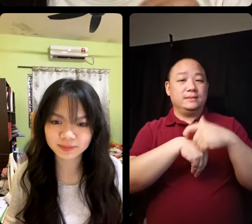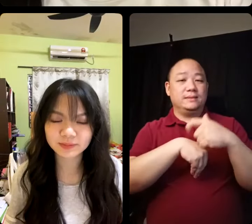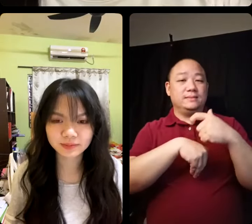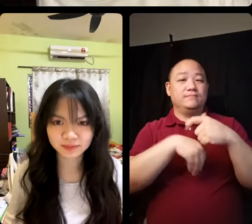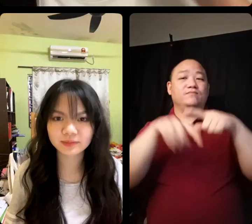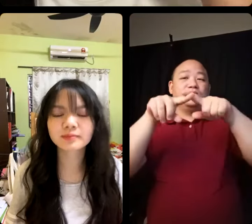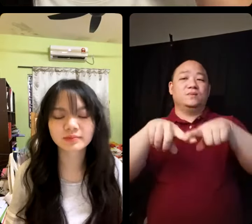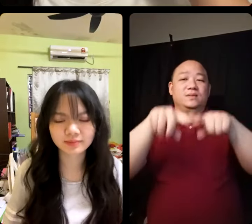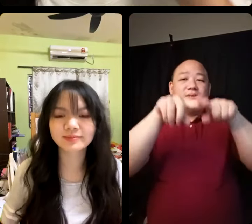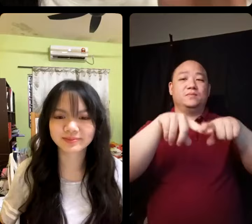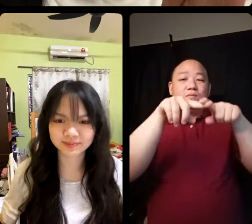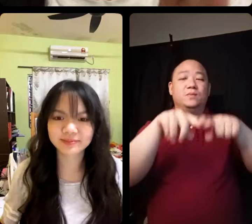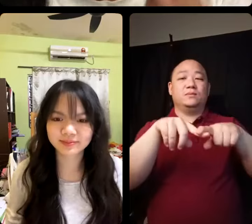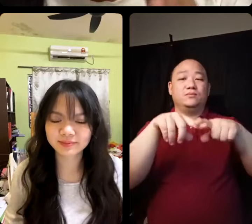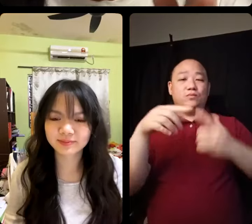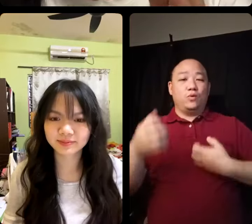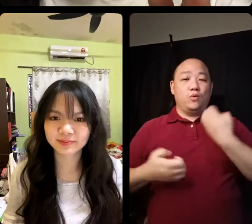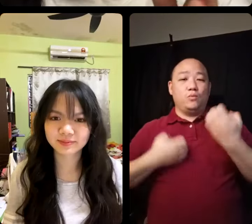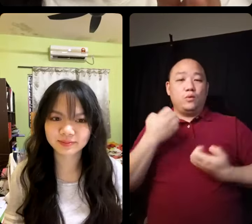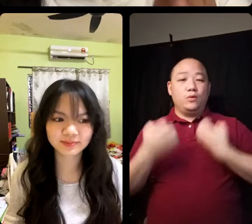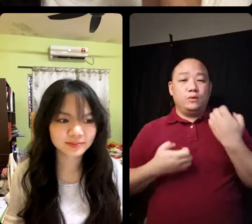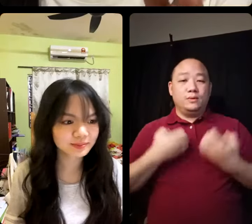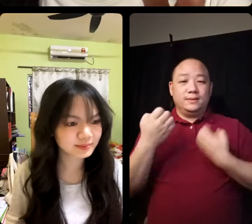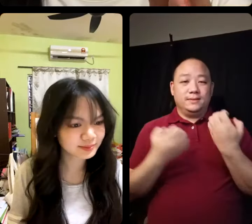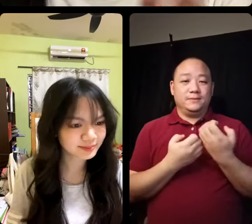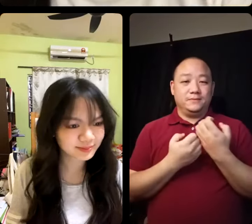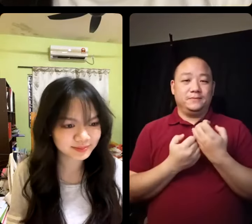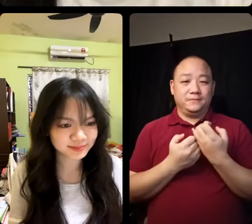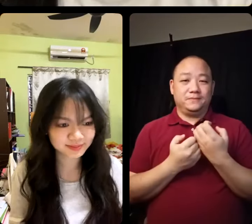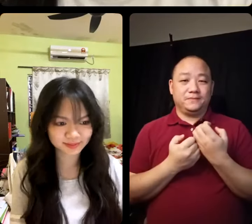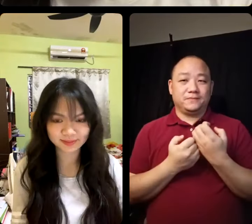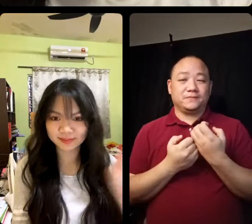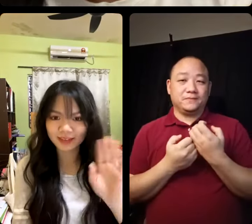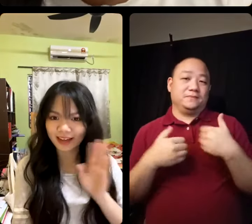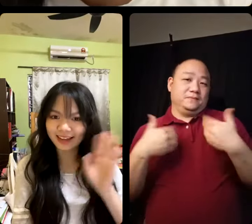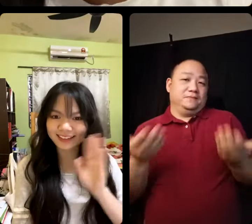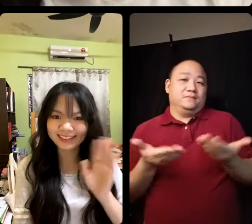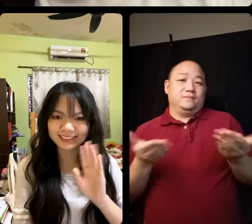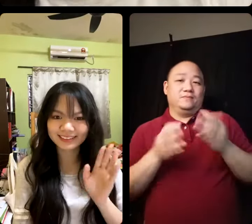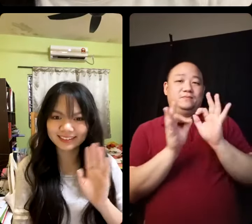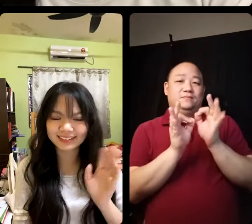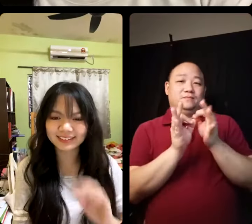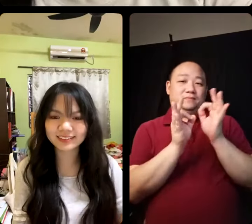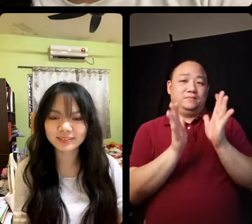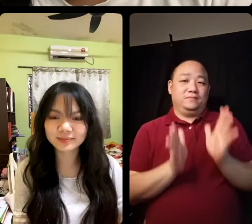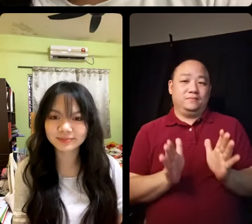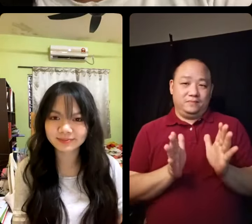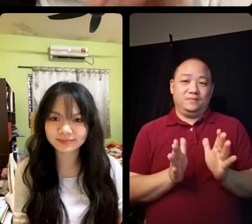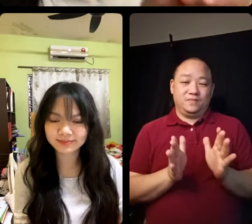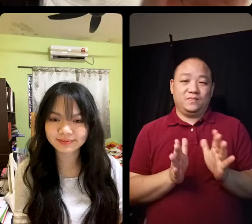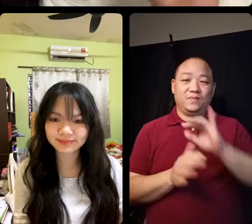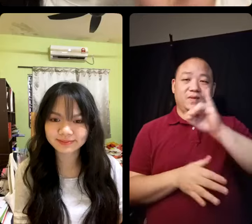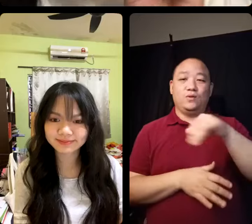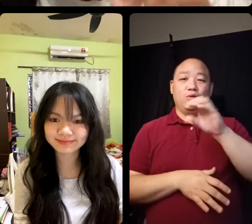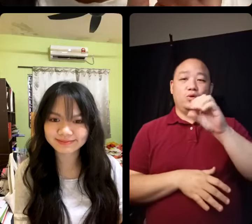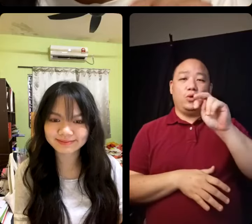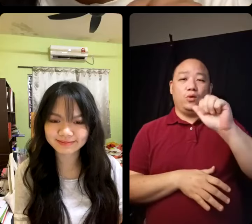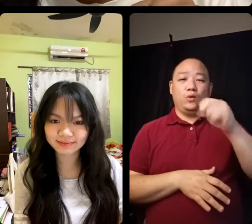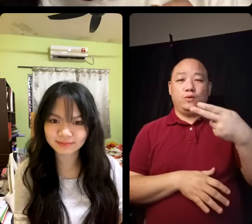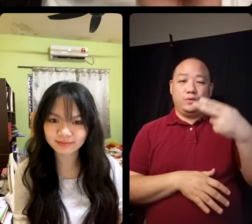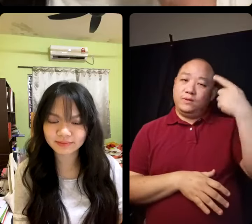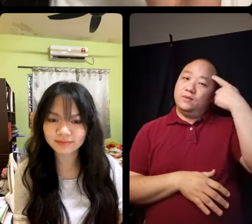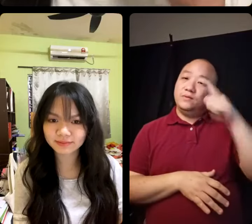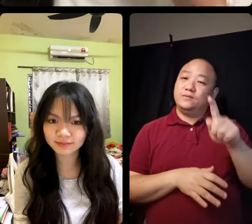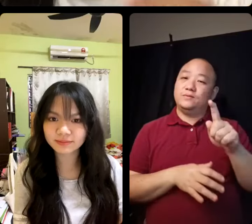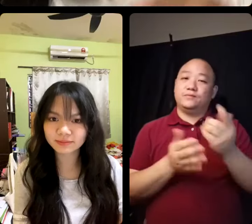emotion. And we can see we have Jonas here as well, joining us as our sign language interpreter. And I can see also a lot of